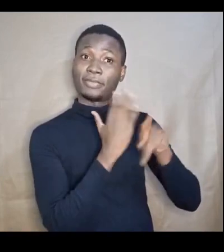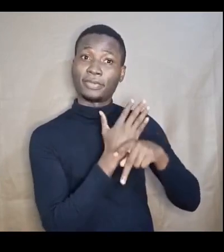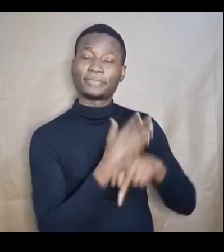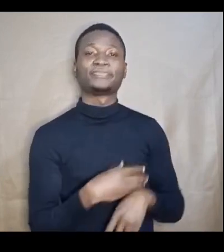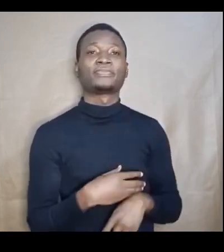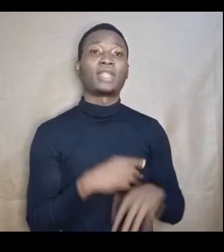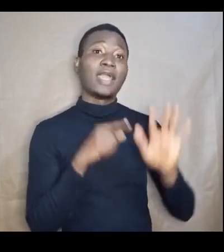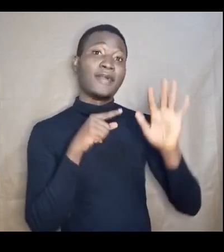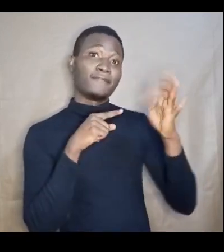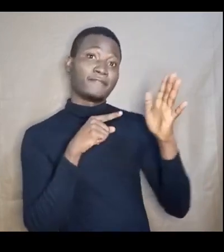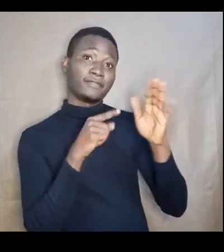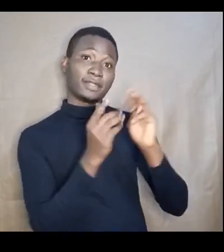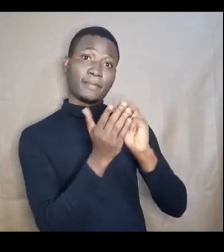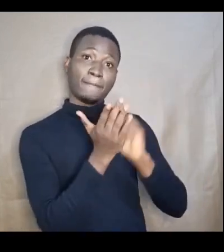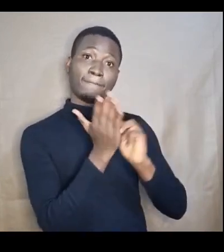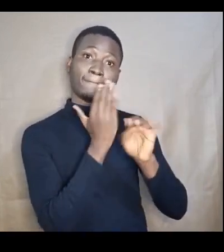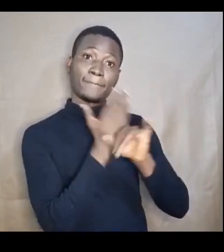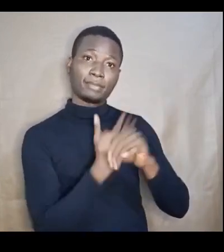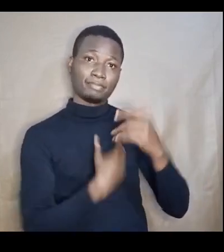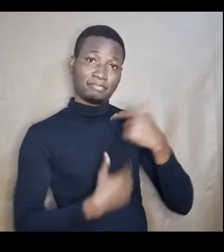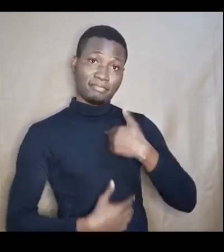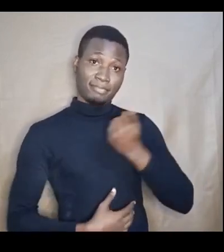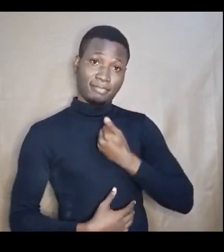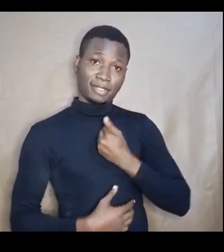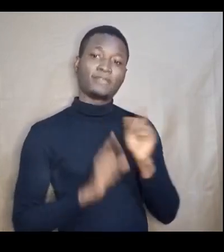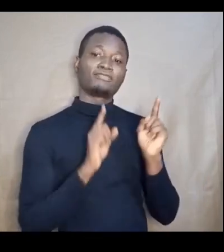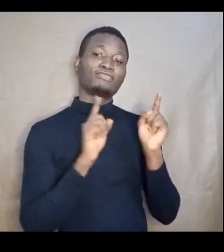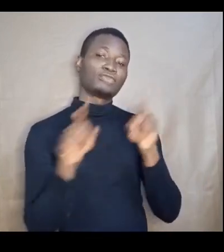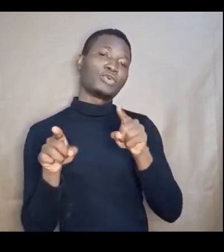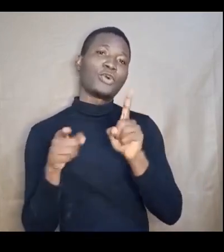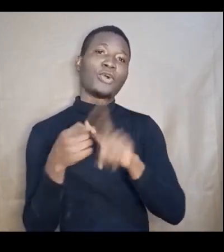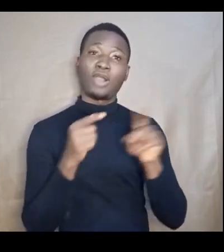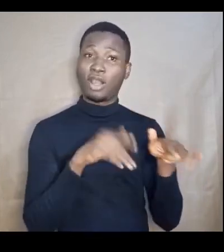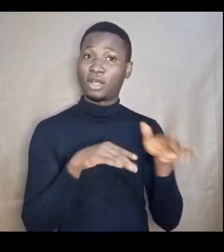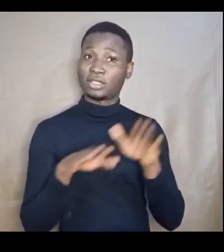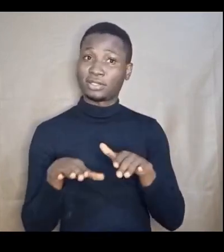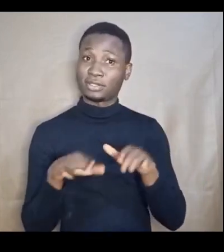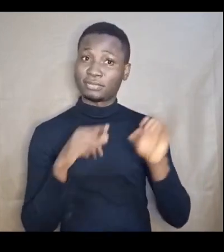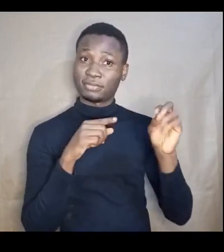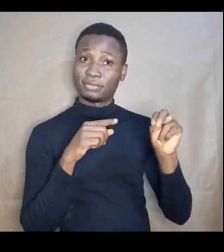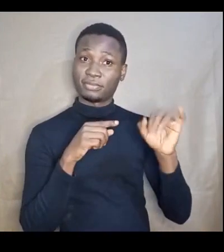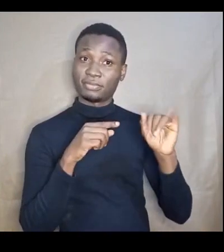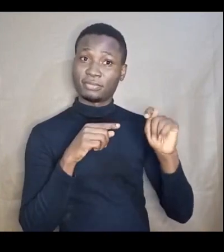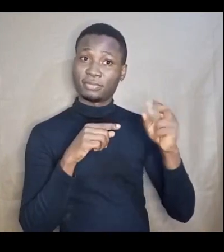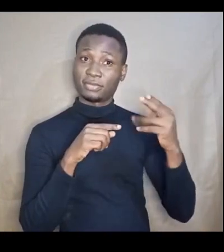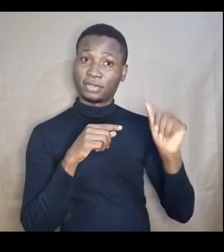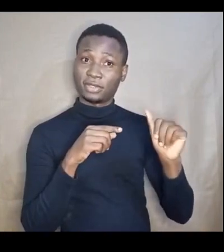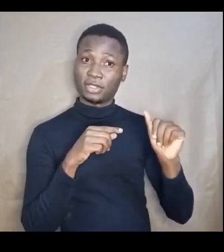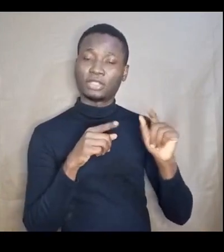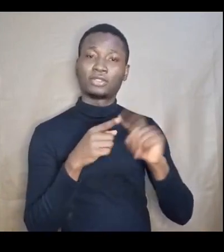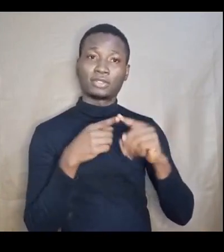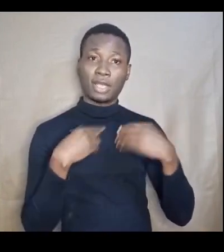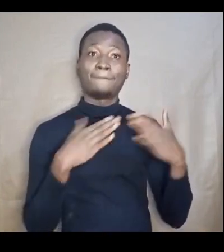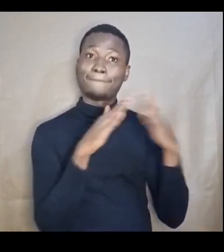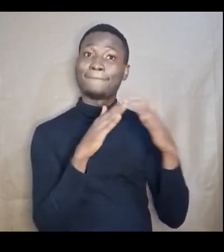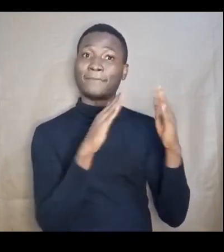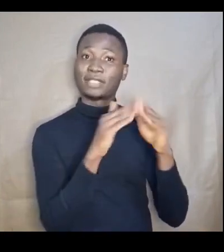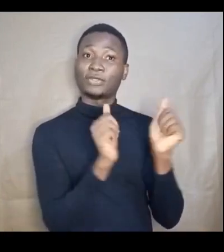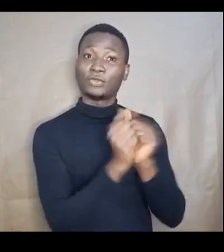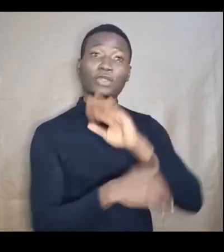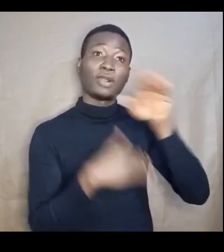May, I went myself to Onitsha and had a town hall meeting with